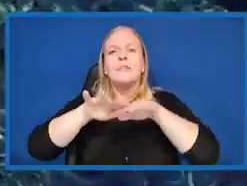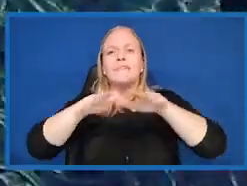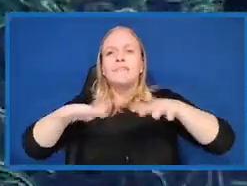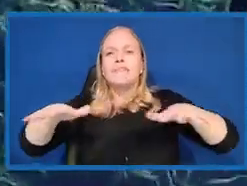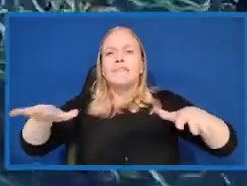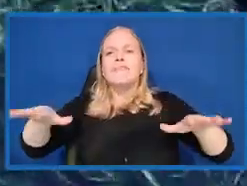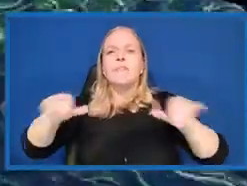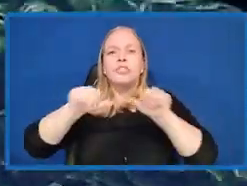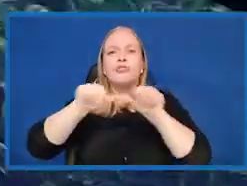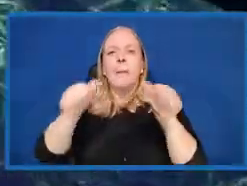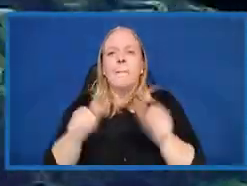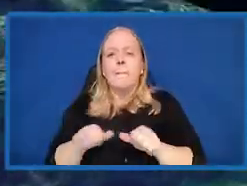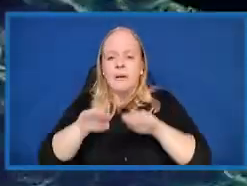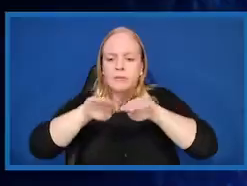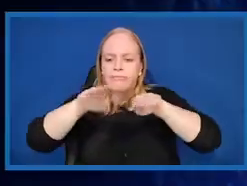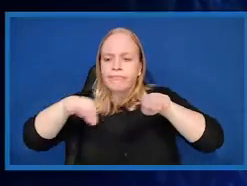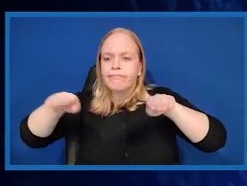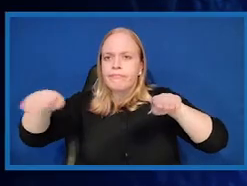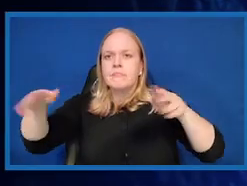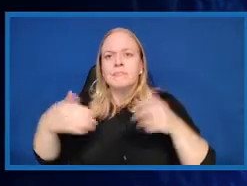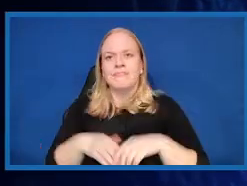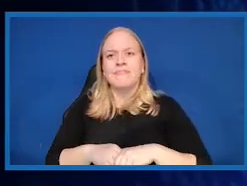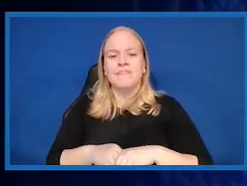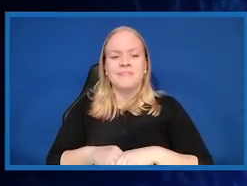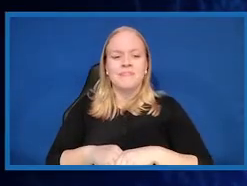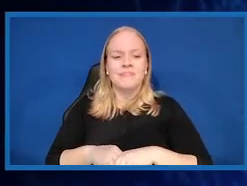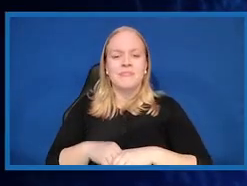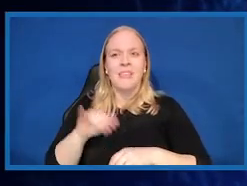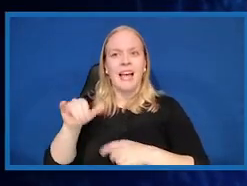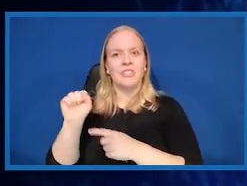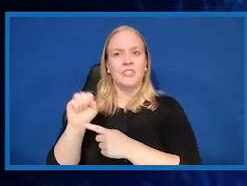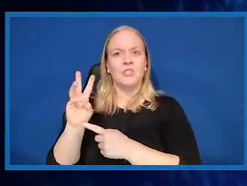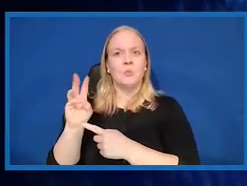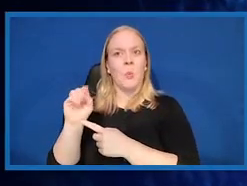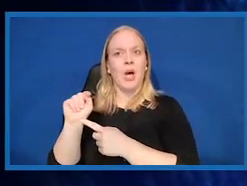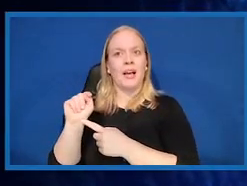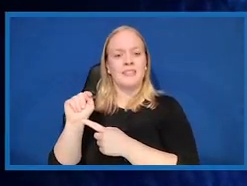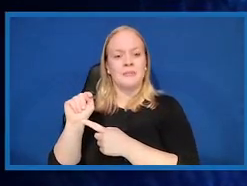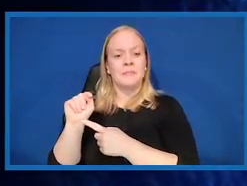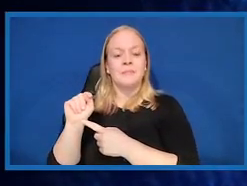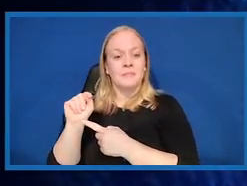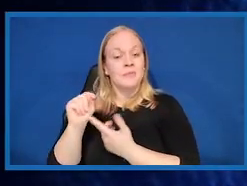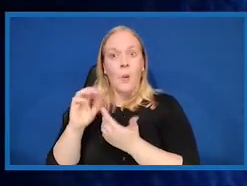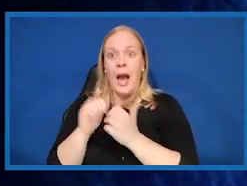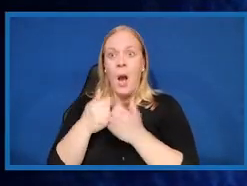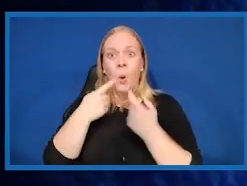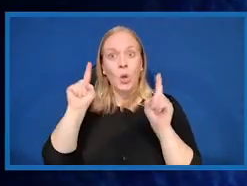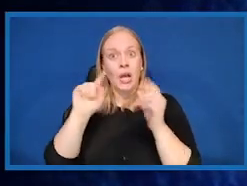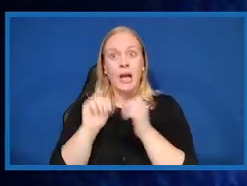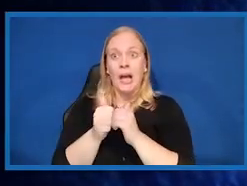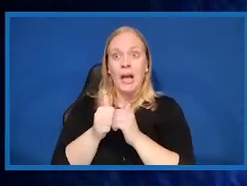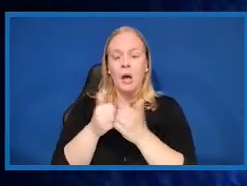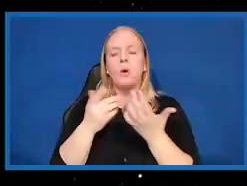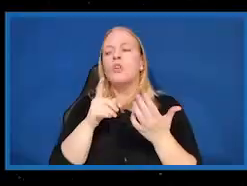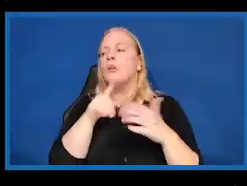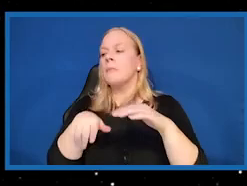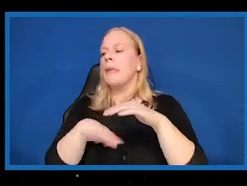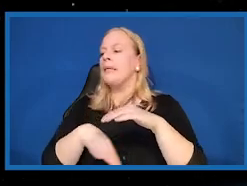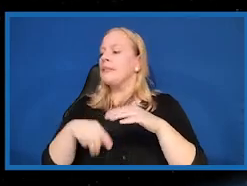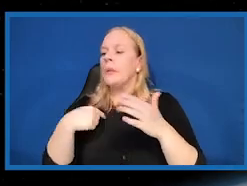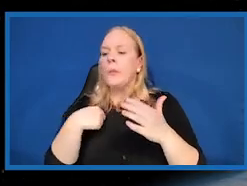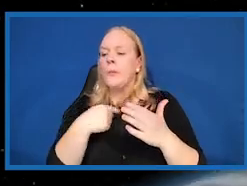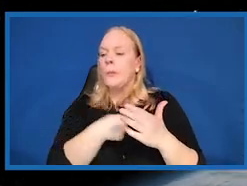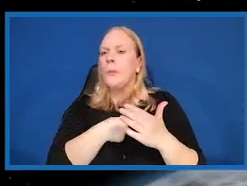of the shape of what we're looking at. And so the way SWOT works, it's basically we're using the same instrument